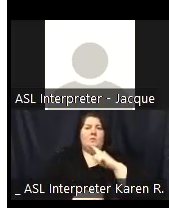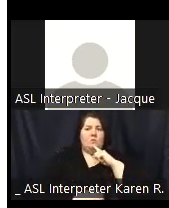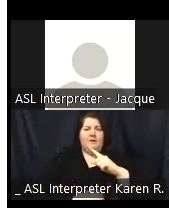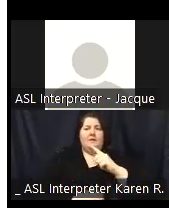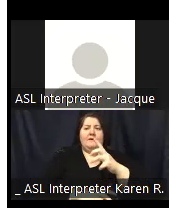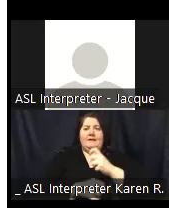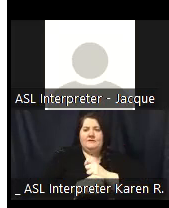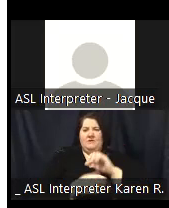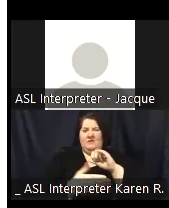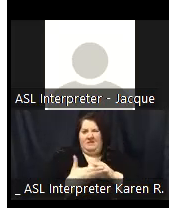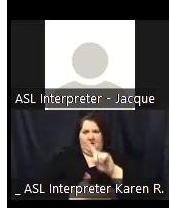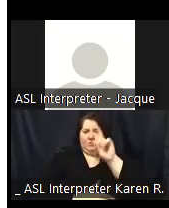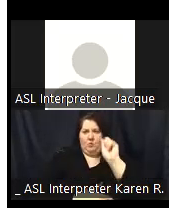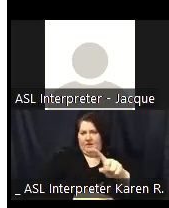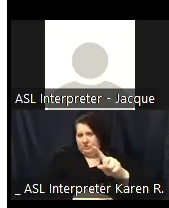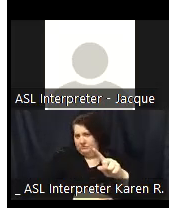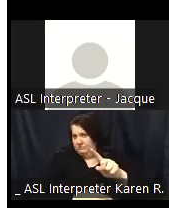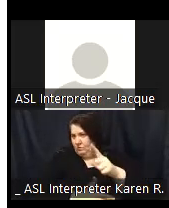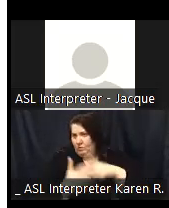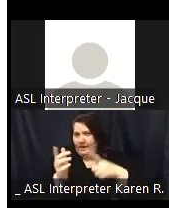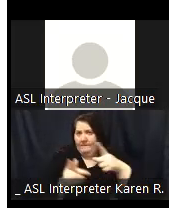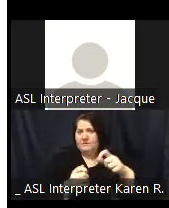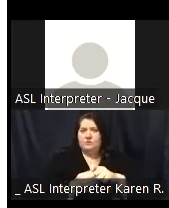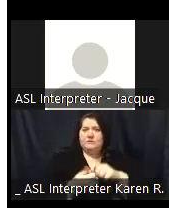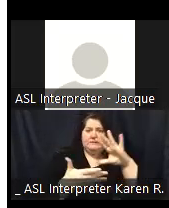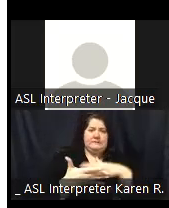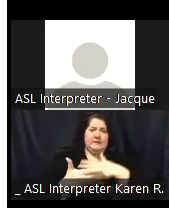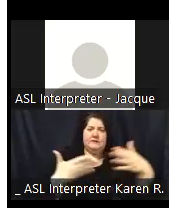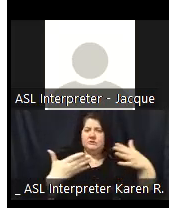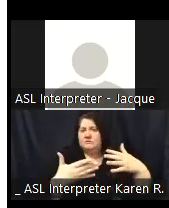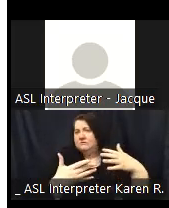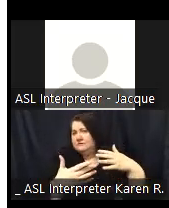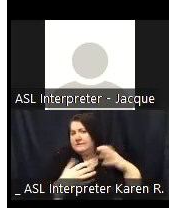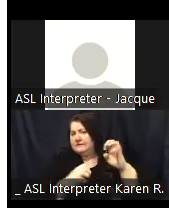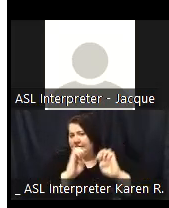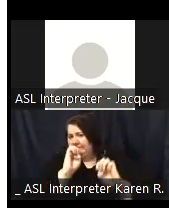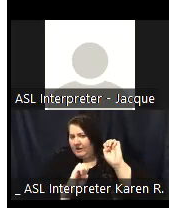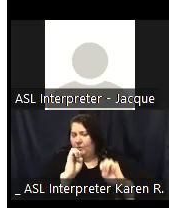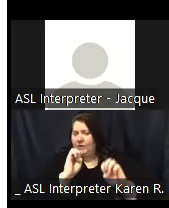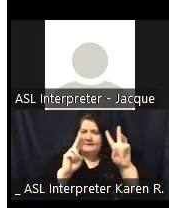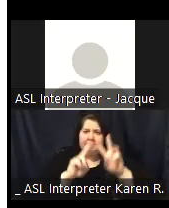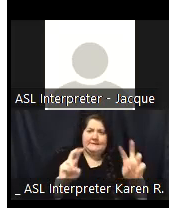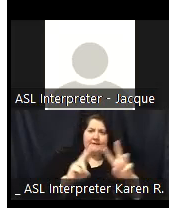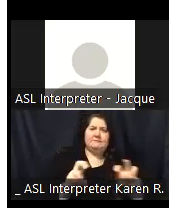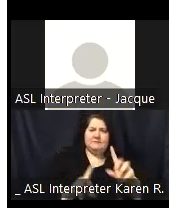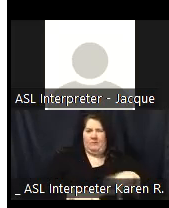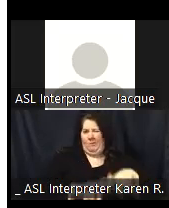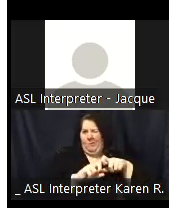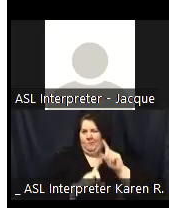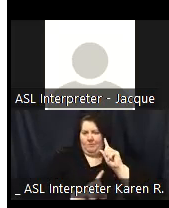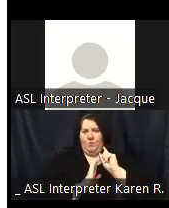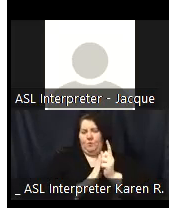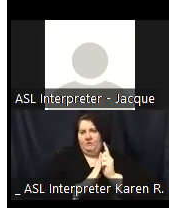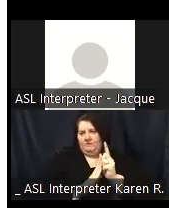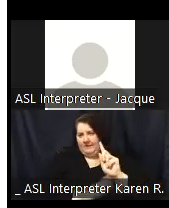to that question about what happens with scheduling the evaluation or assessment in just a few